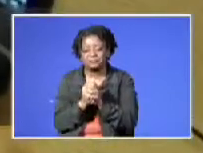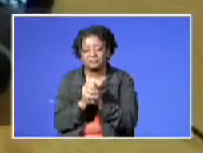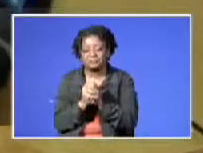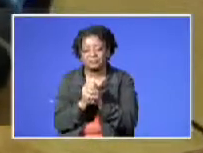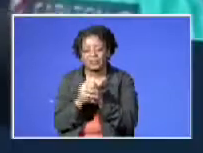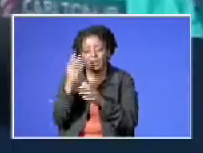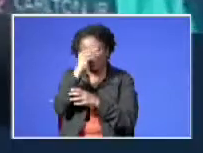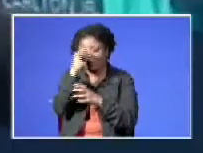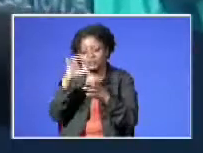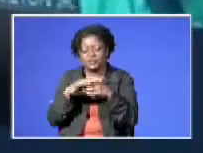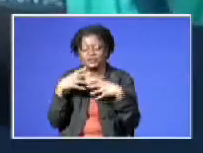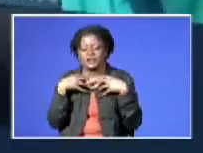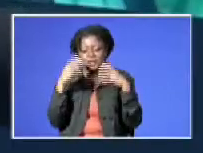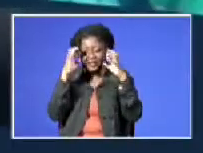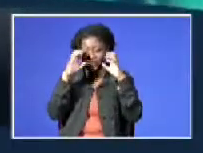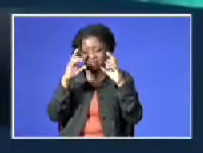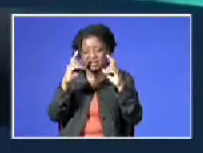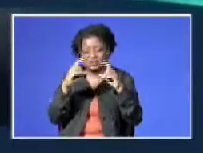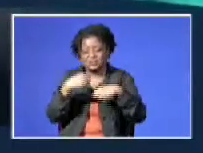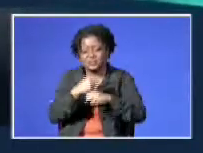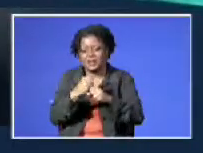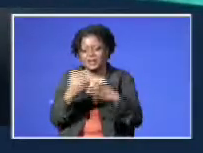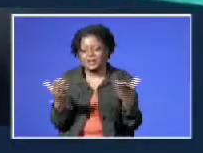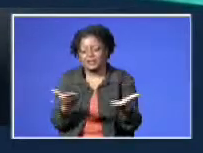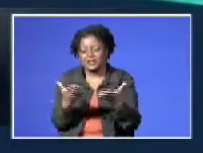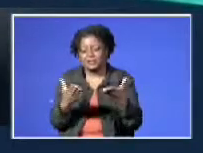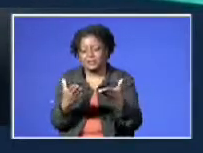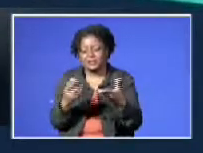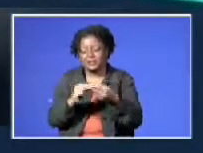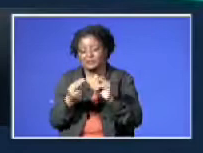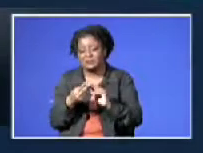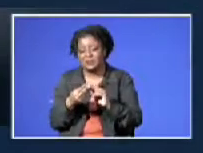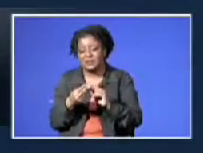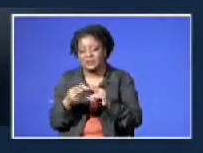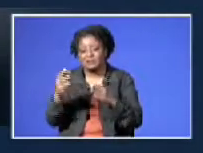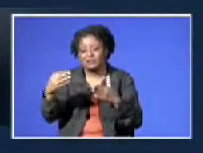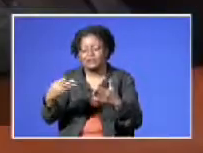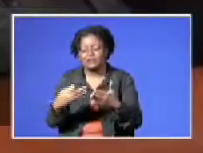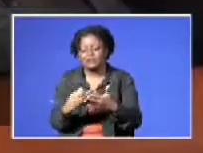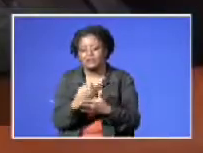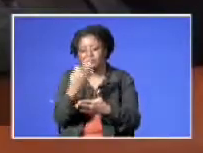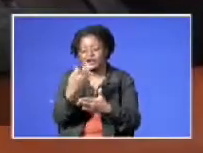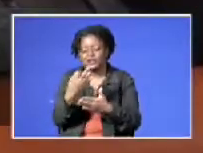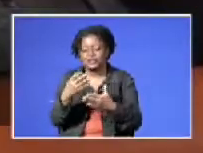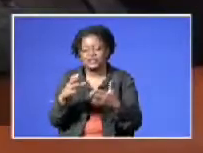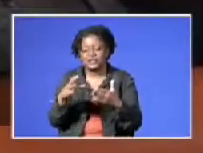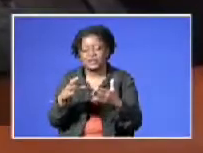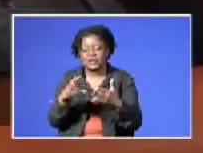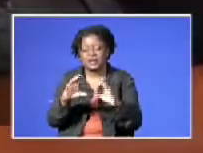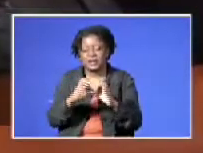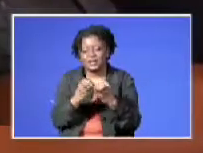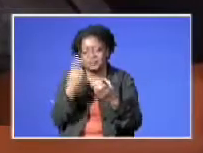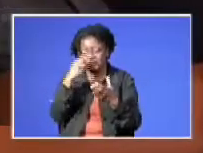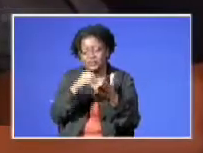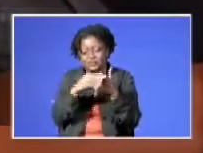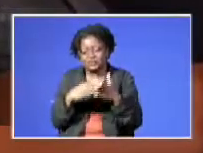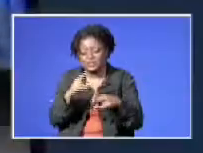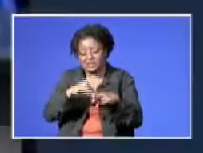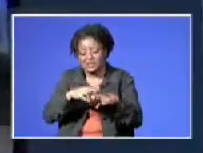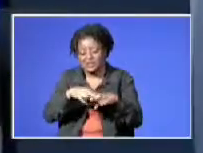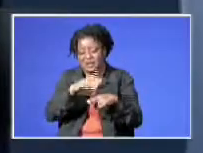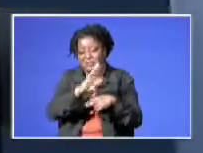Meantime, the Ministry of Education has made available a series of refresher classes for students sitting the B.J.C. and